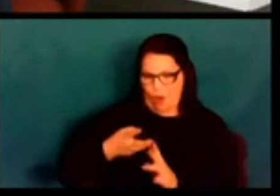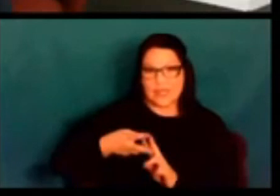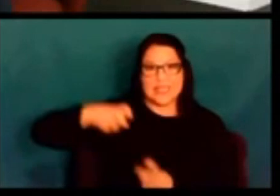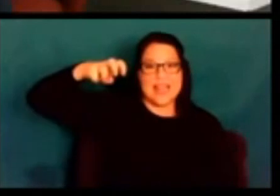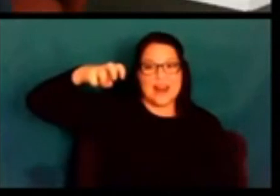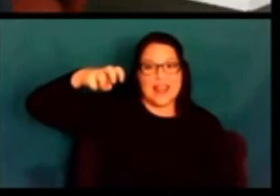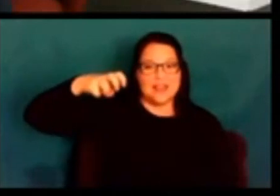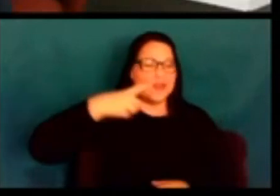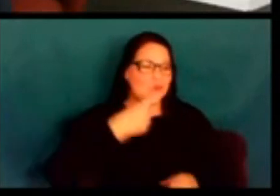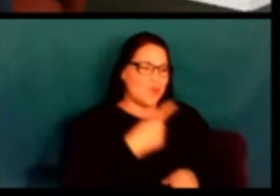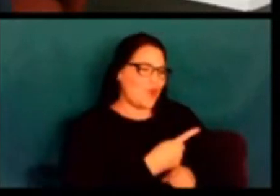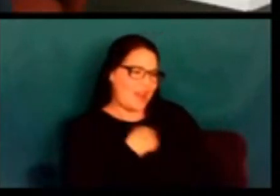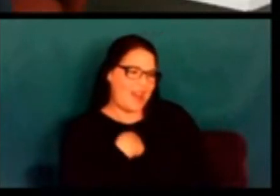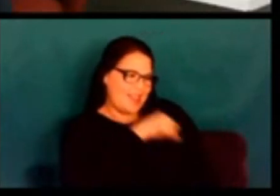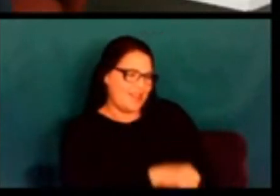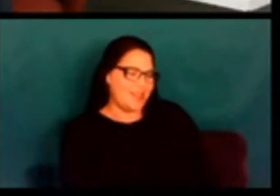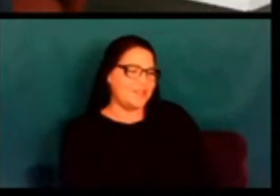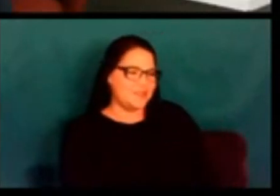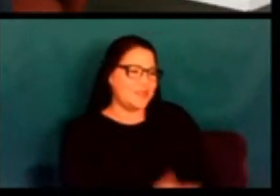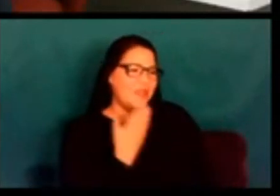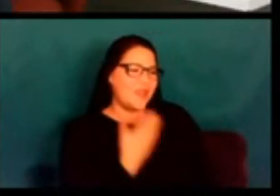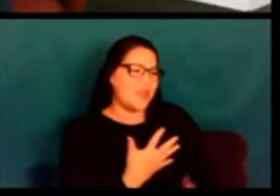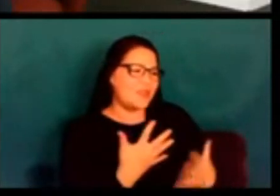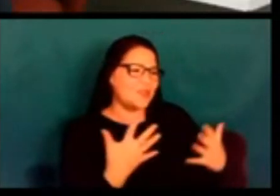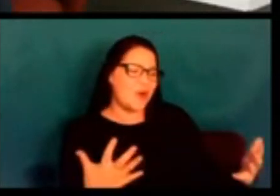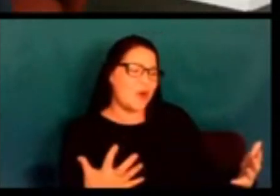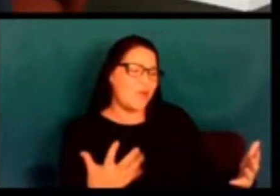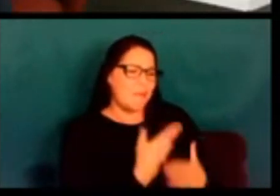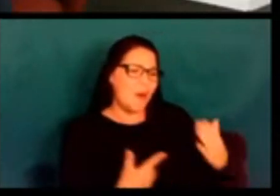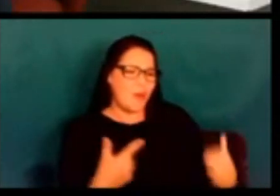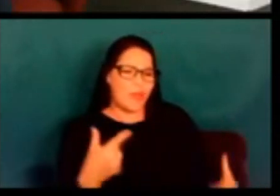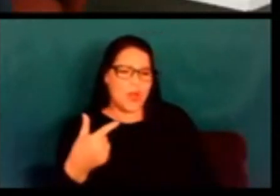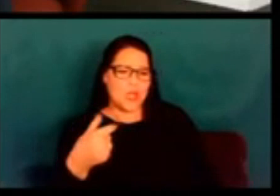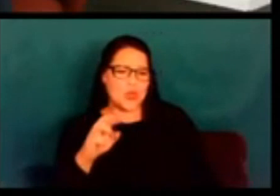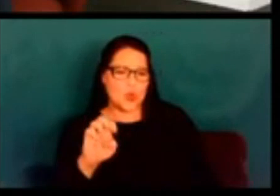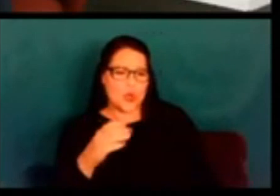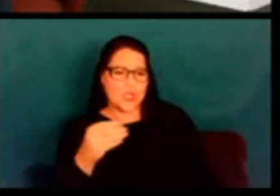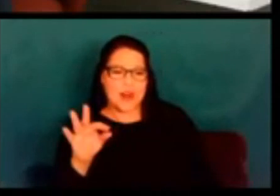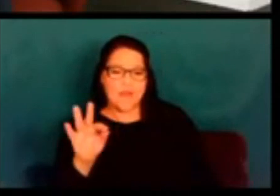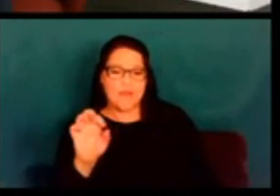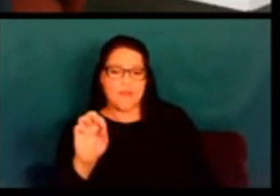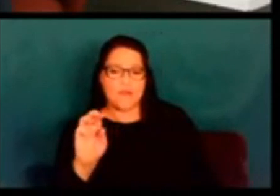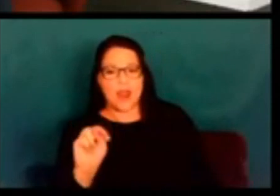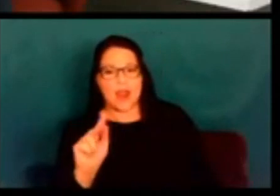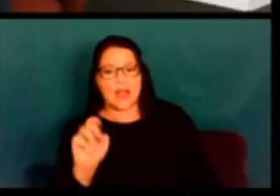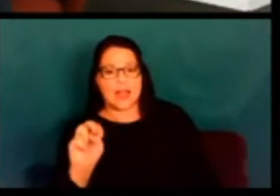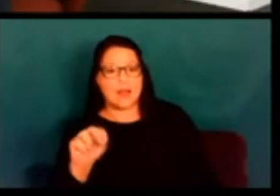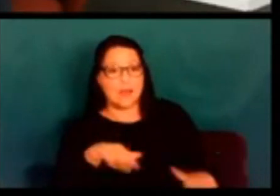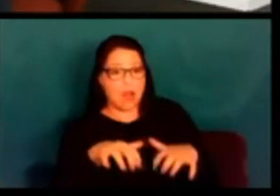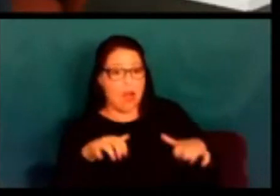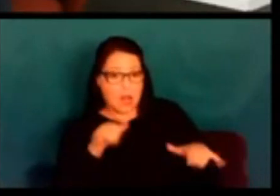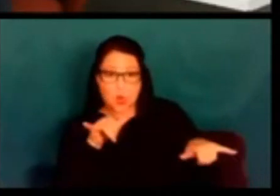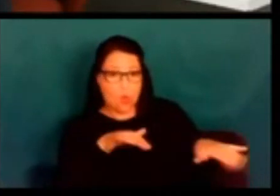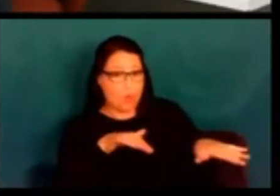Right. I love it. Well, thank you so much, both George and Franklin. I want to encourage the audience not to leave yet. We have a